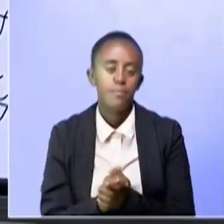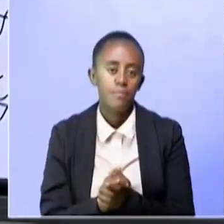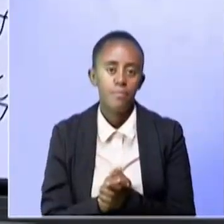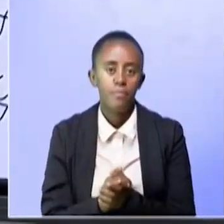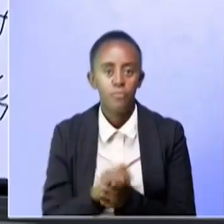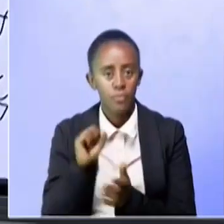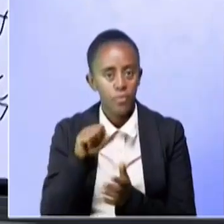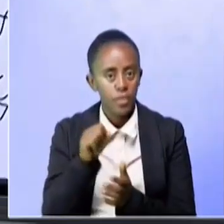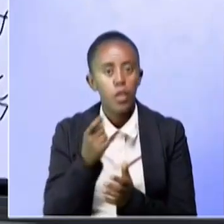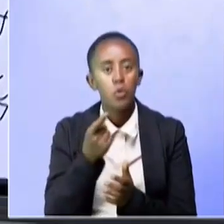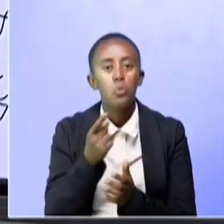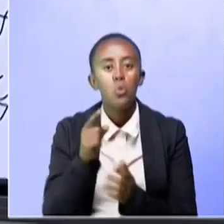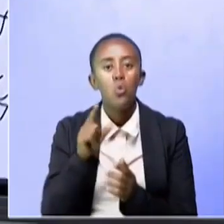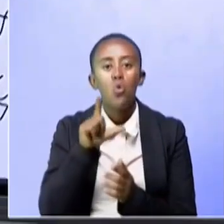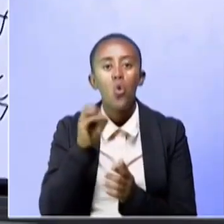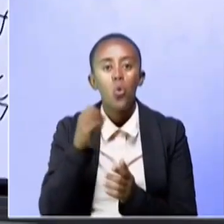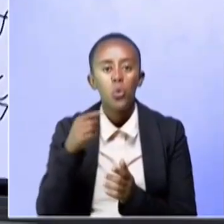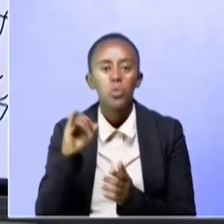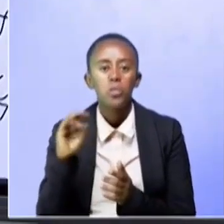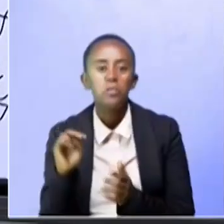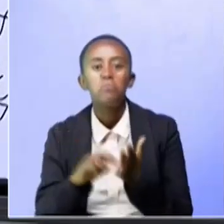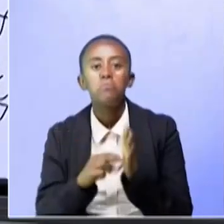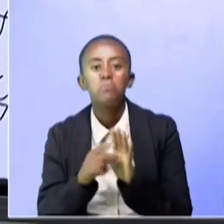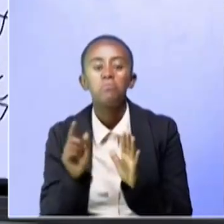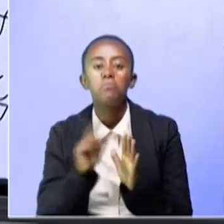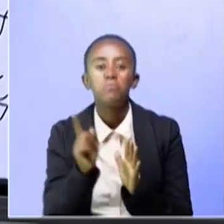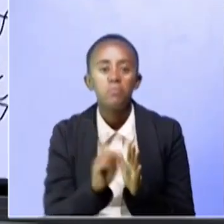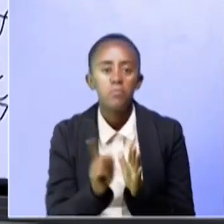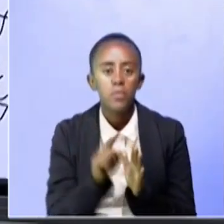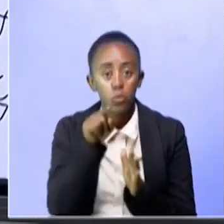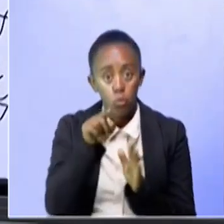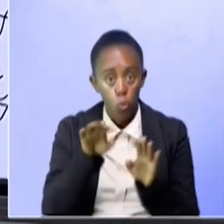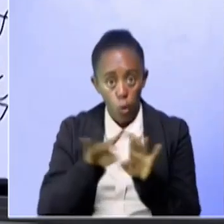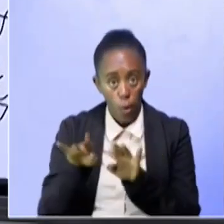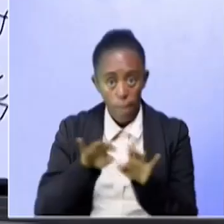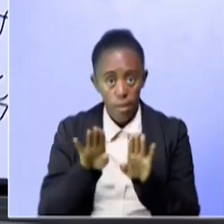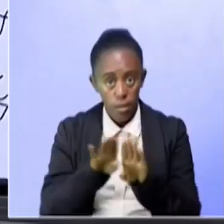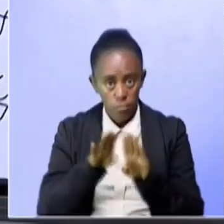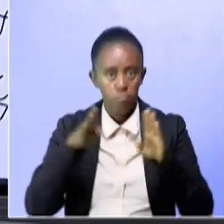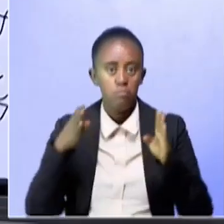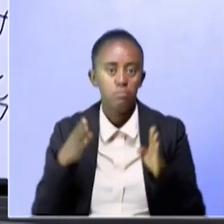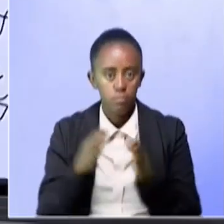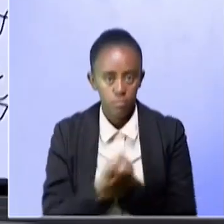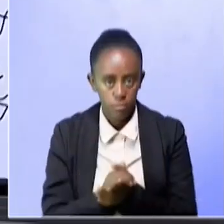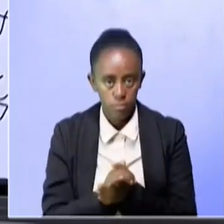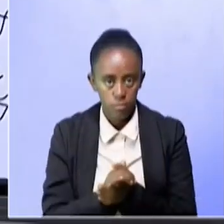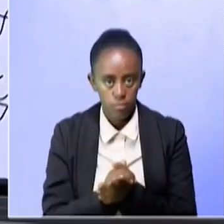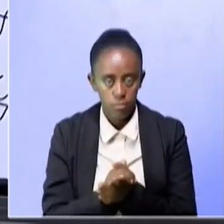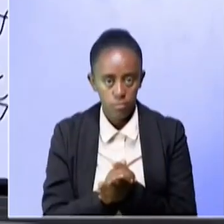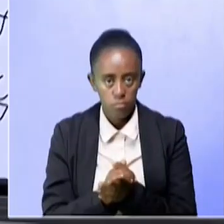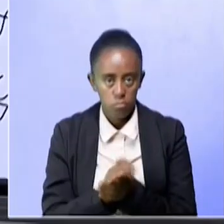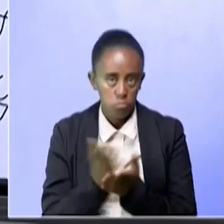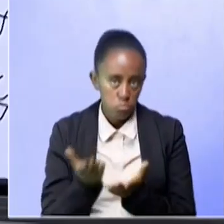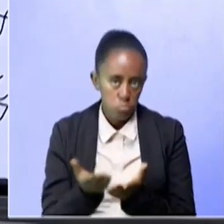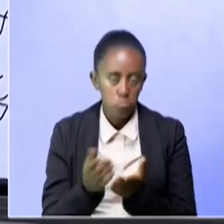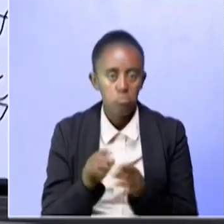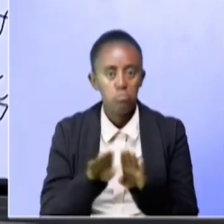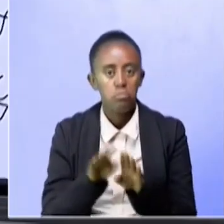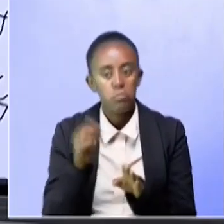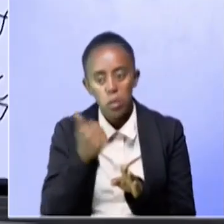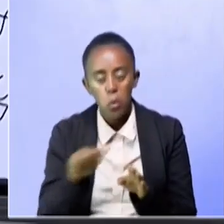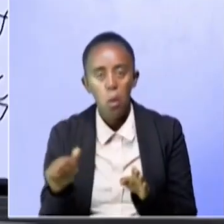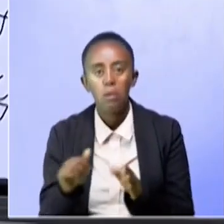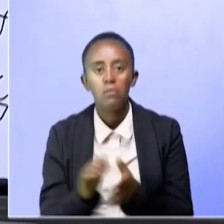Yeah, to log in means that is that if you want to use your computer in order to send any message to anyone